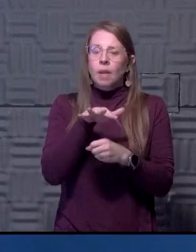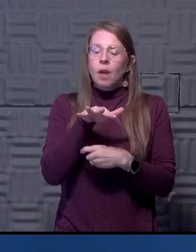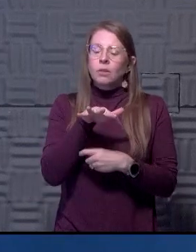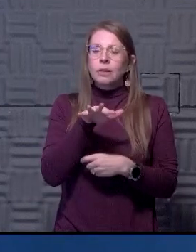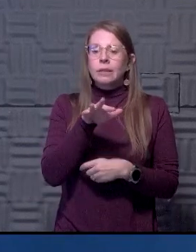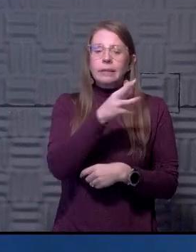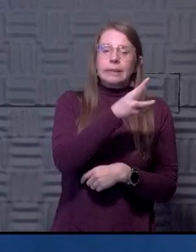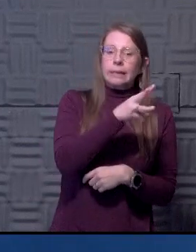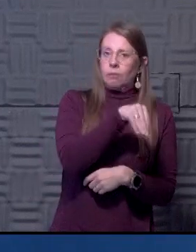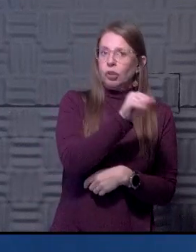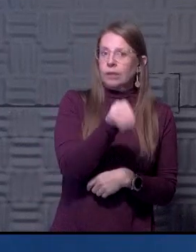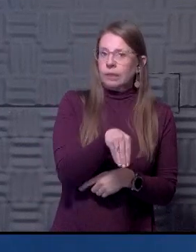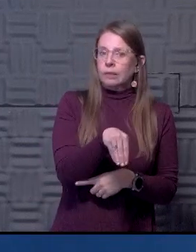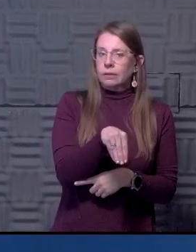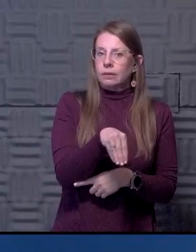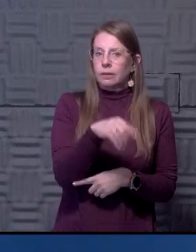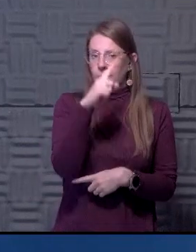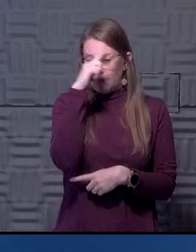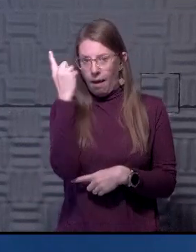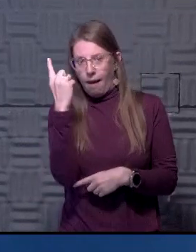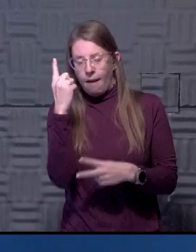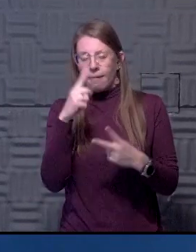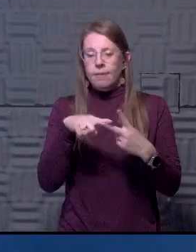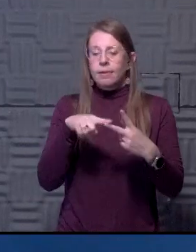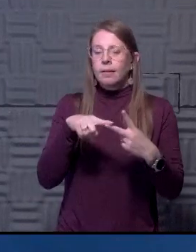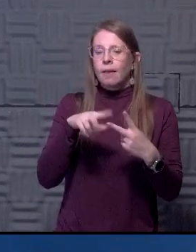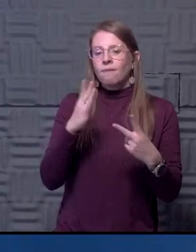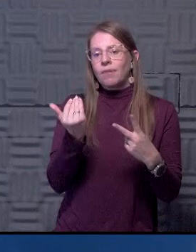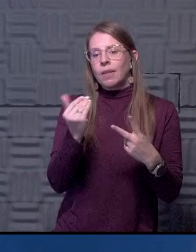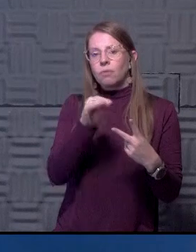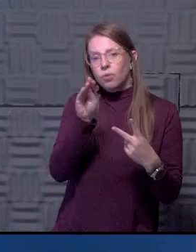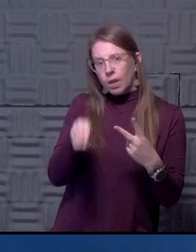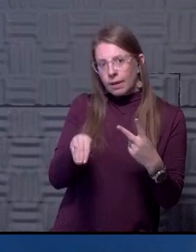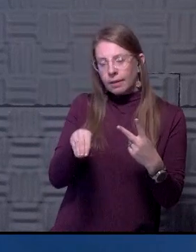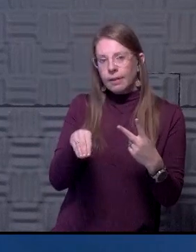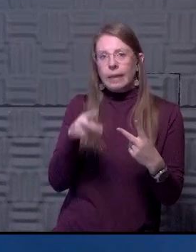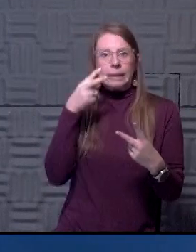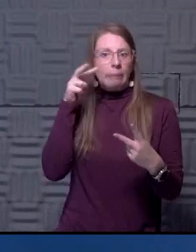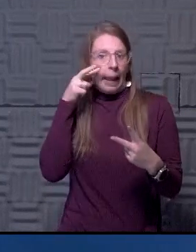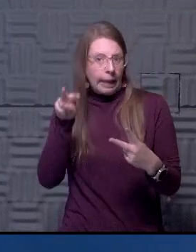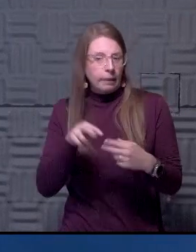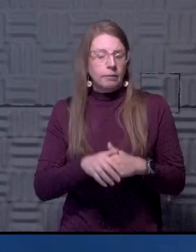16% are in blacks and 15% in Hispanics.